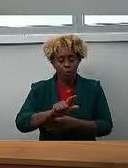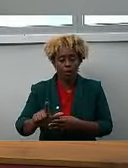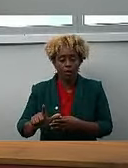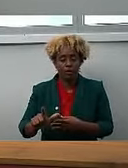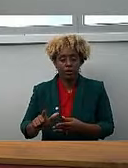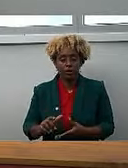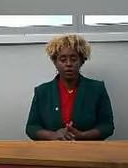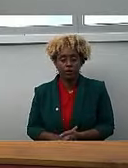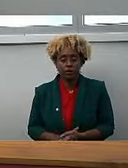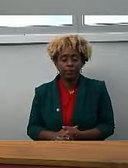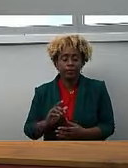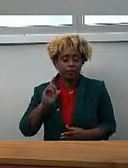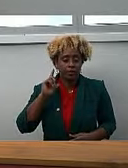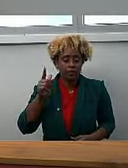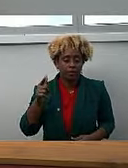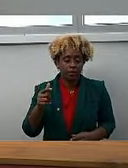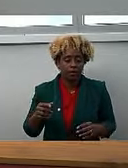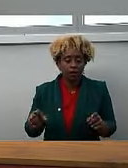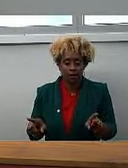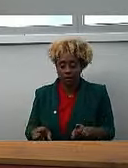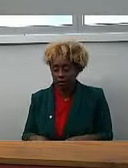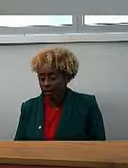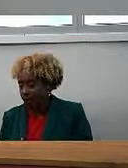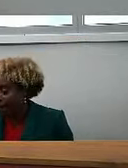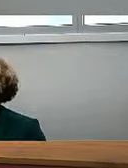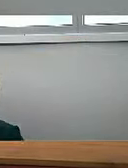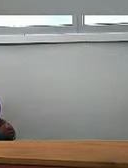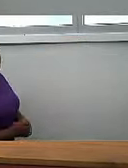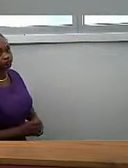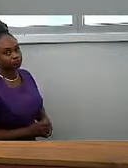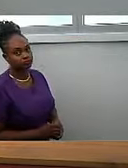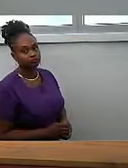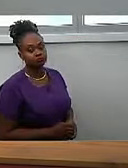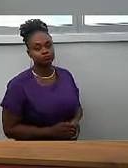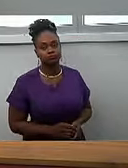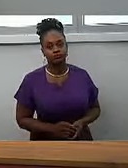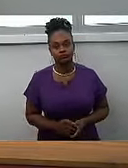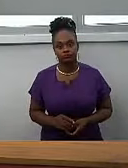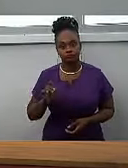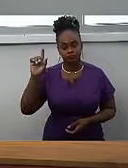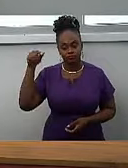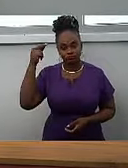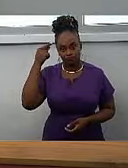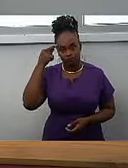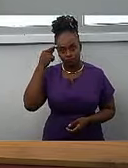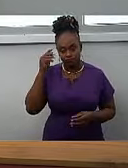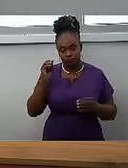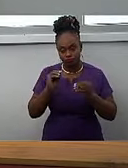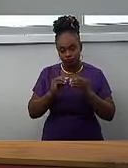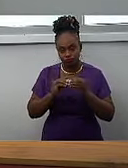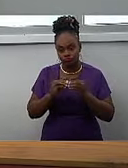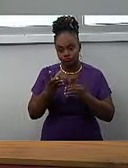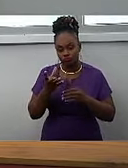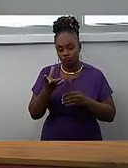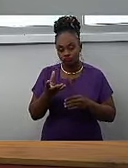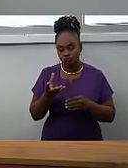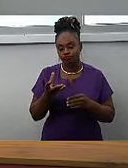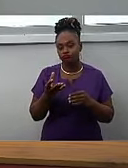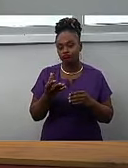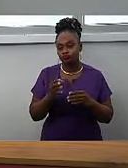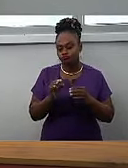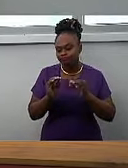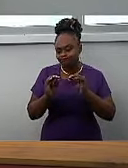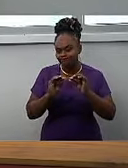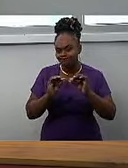My government will also move swiftly before the end of the year to amend the Firearms Act to provide